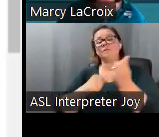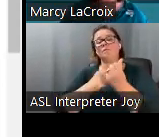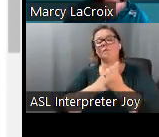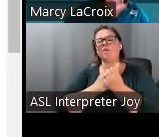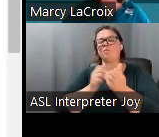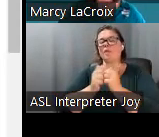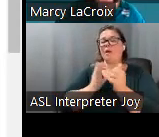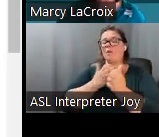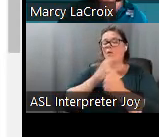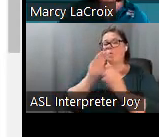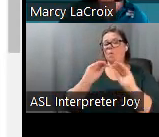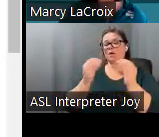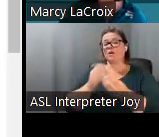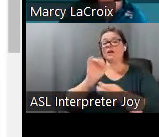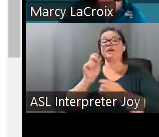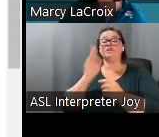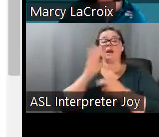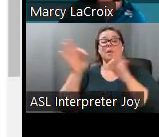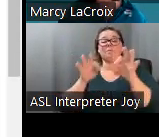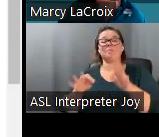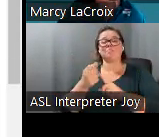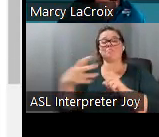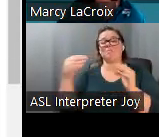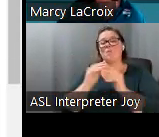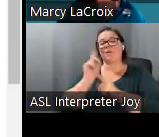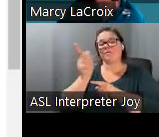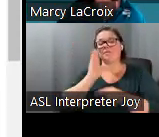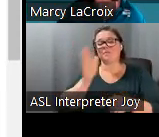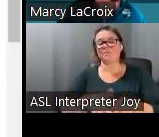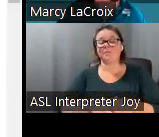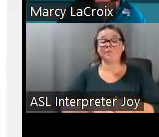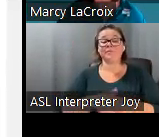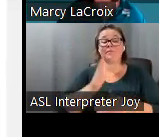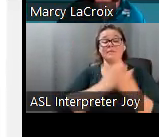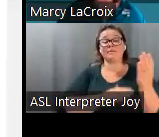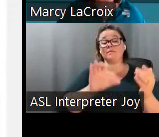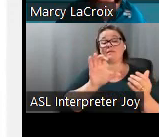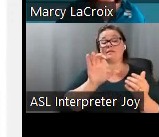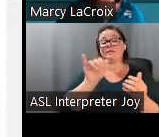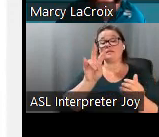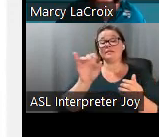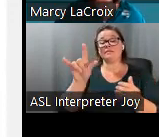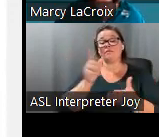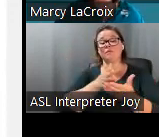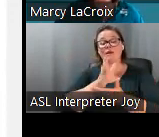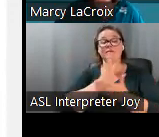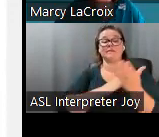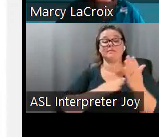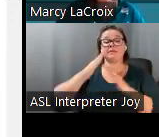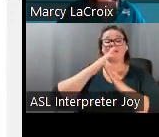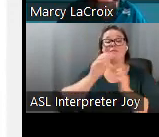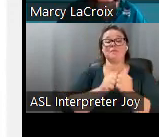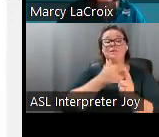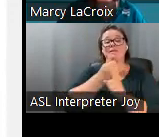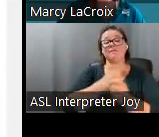is going to highlight some of those in just a little bit. Some civil rights and up on top with some self-advocacy. And a